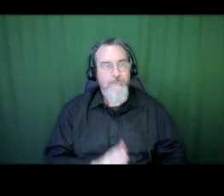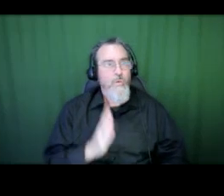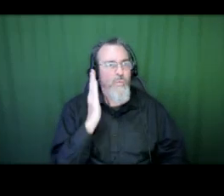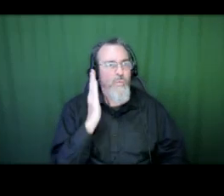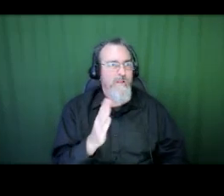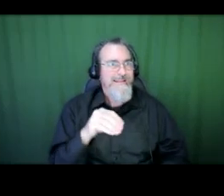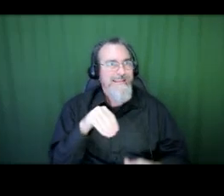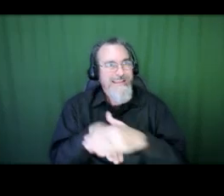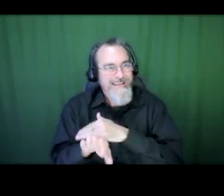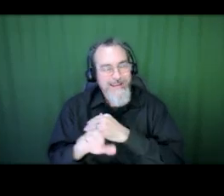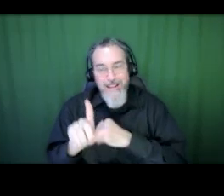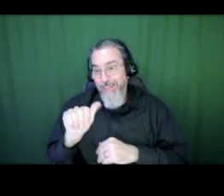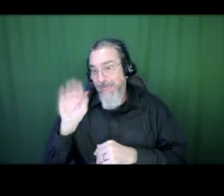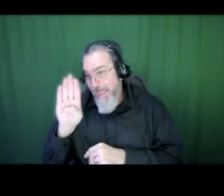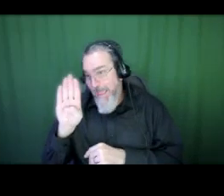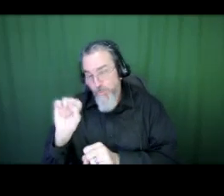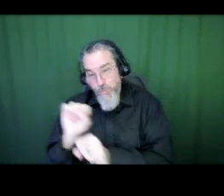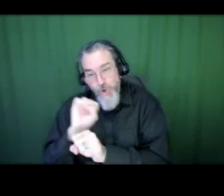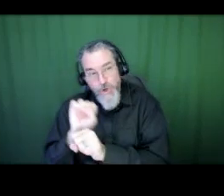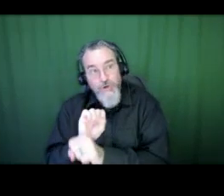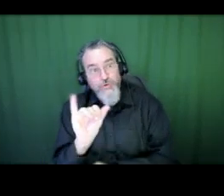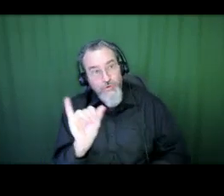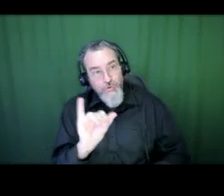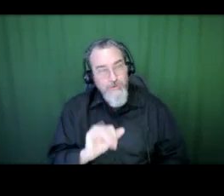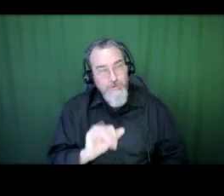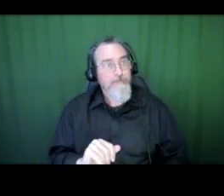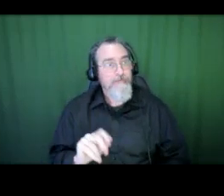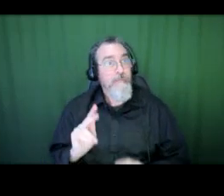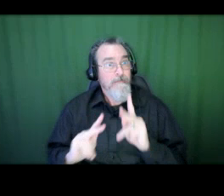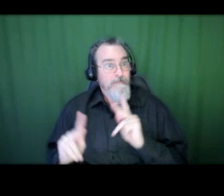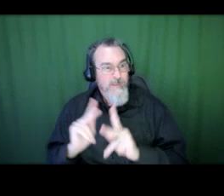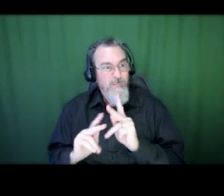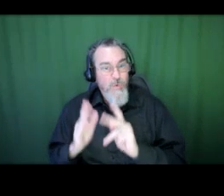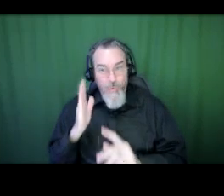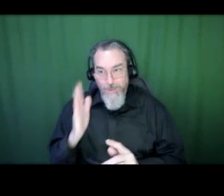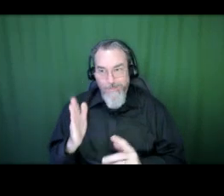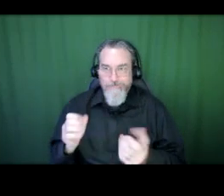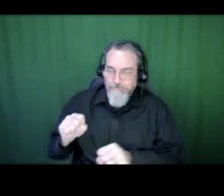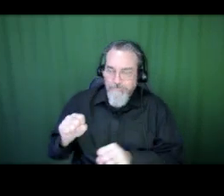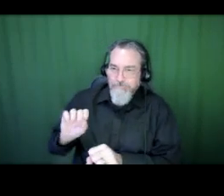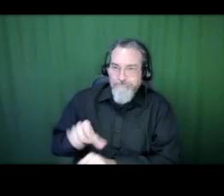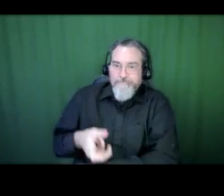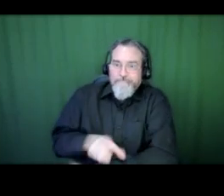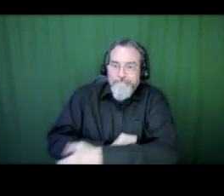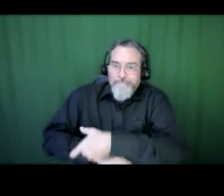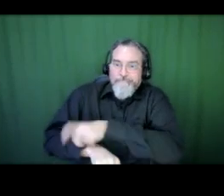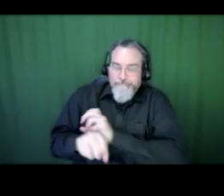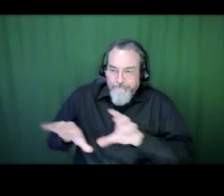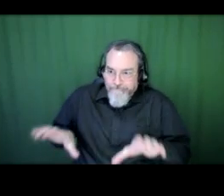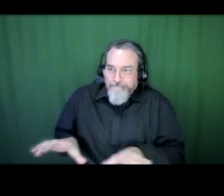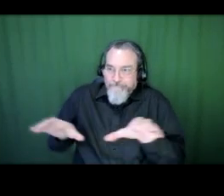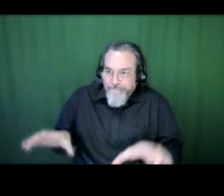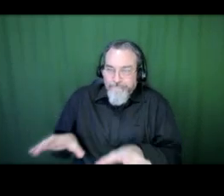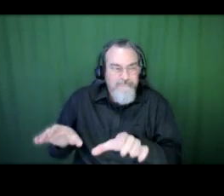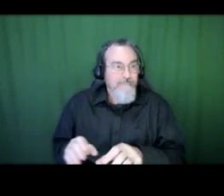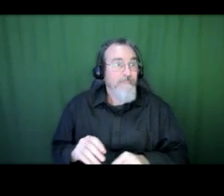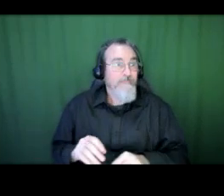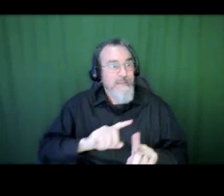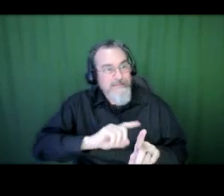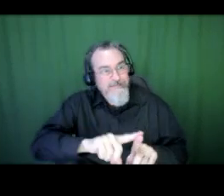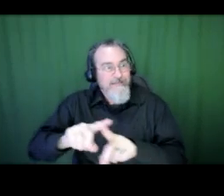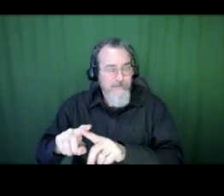too, where people will actually be structurally elevating a building, engaging in dry and wet flood proofing. So it's going to be a pretty